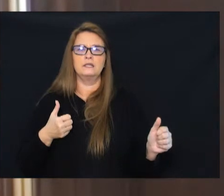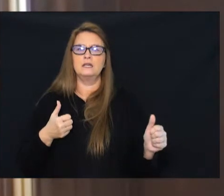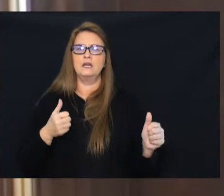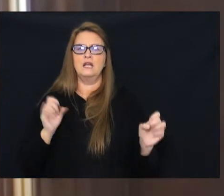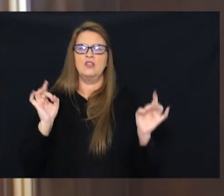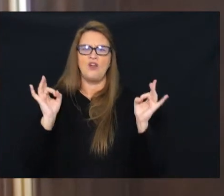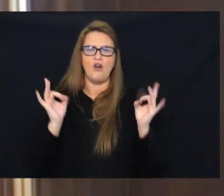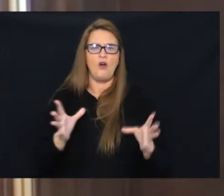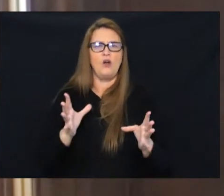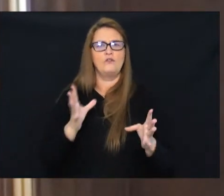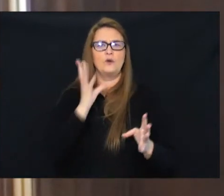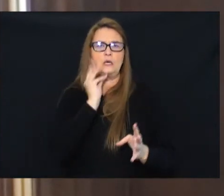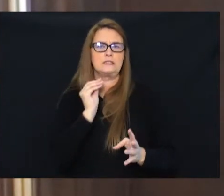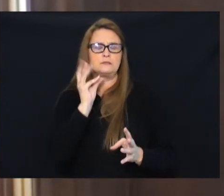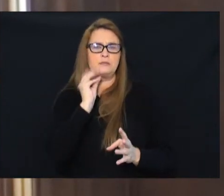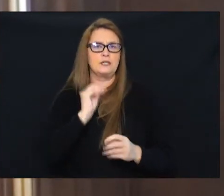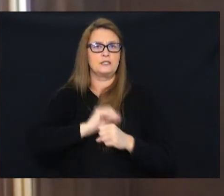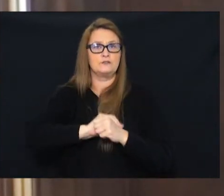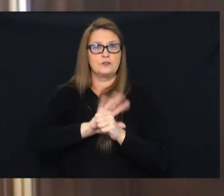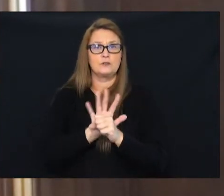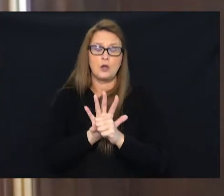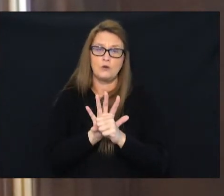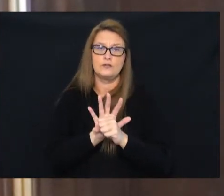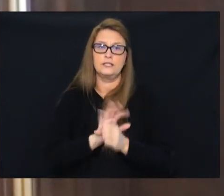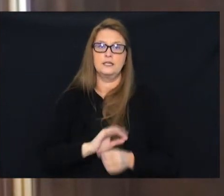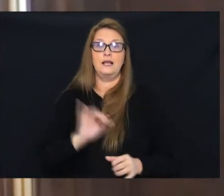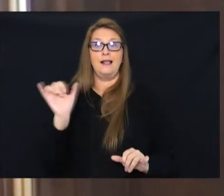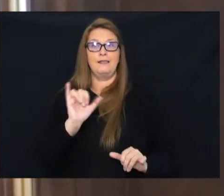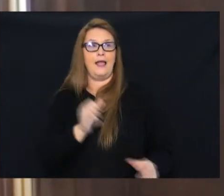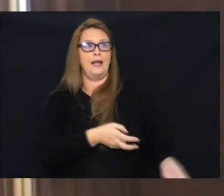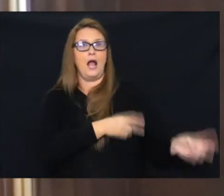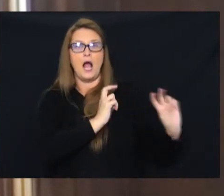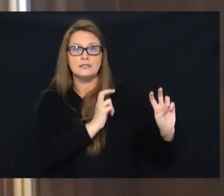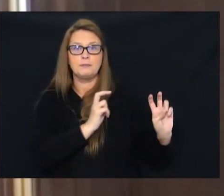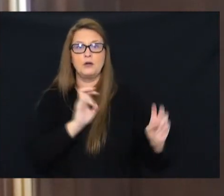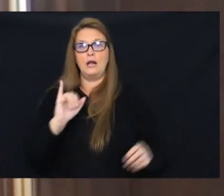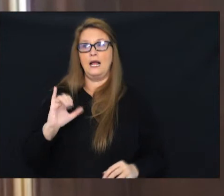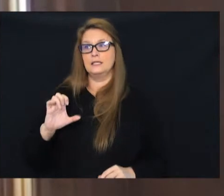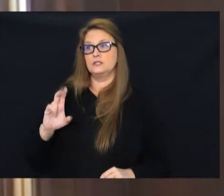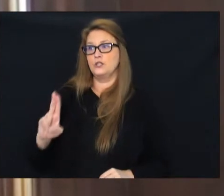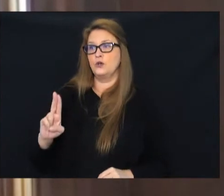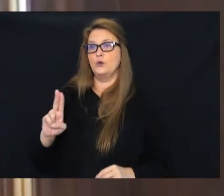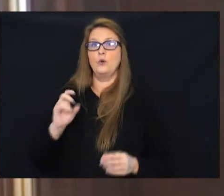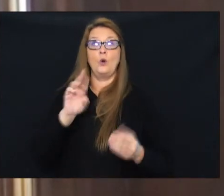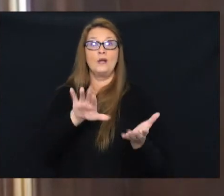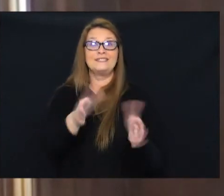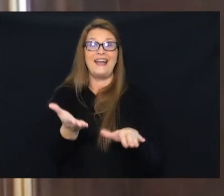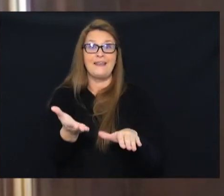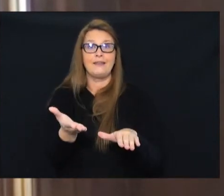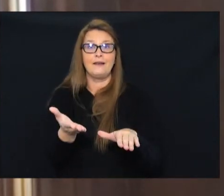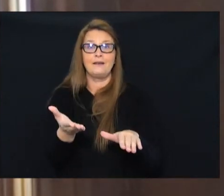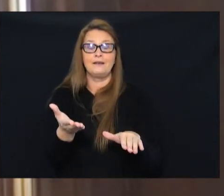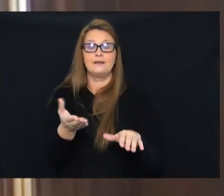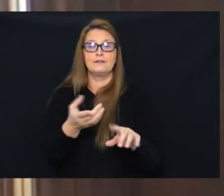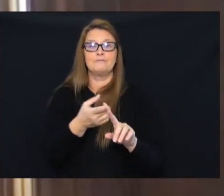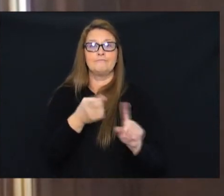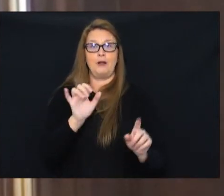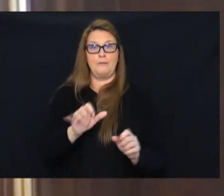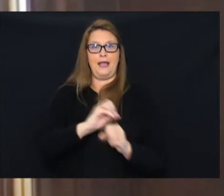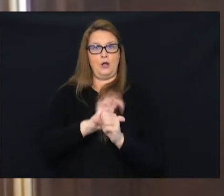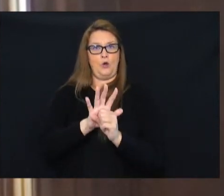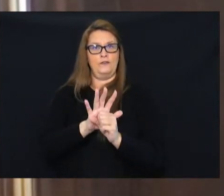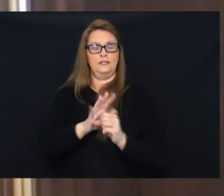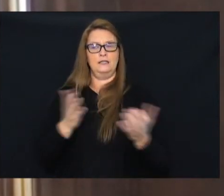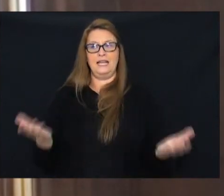consequences, and the most severe consequences like hospitalization, ICU admission, or death of COVID-19. In